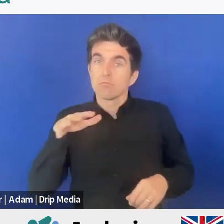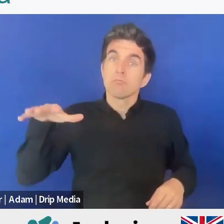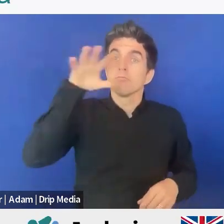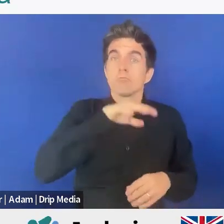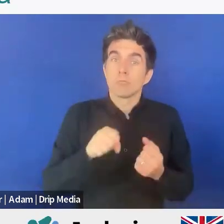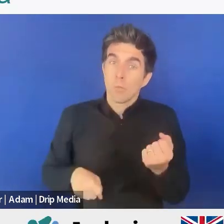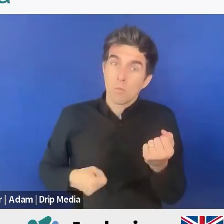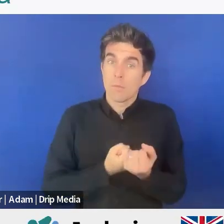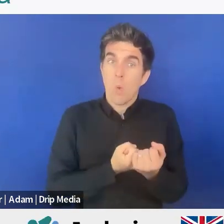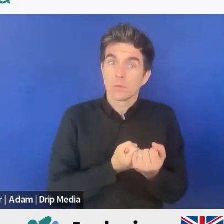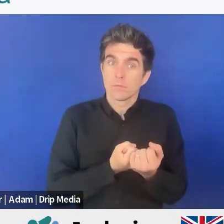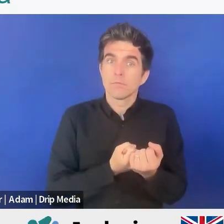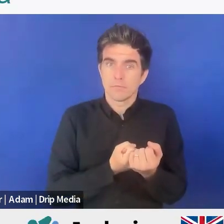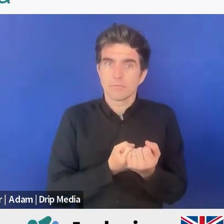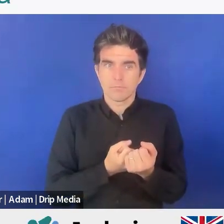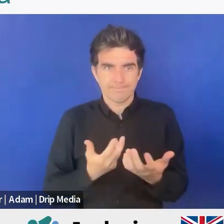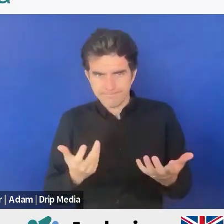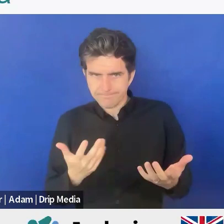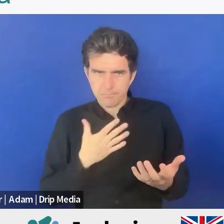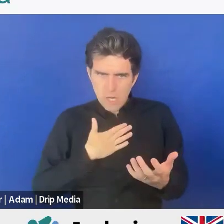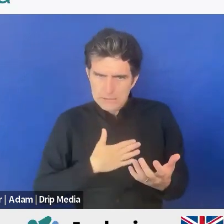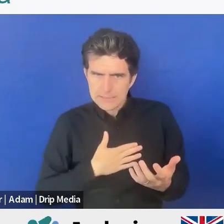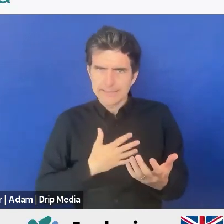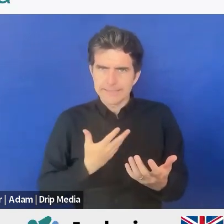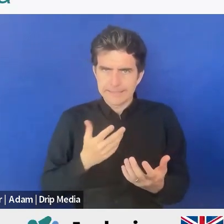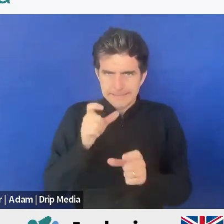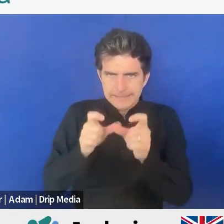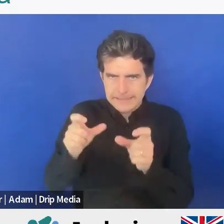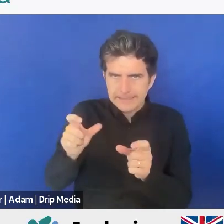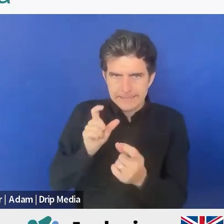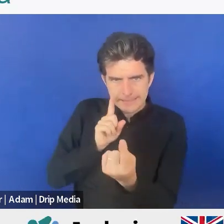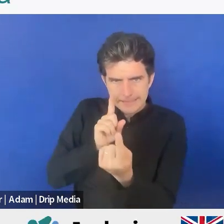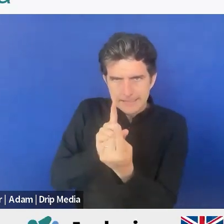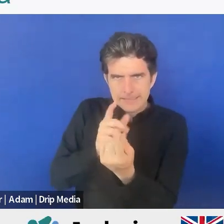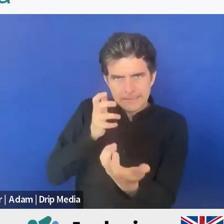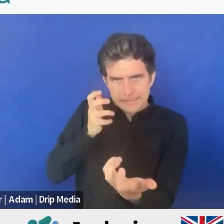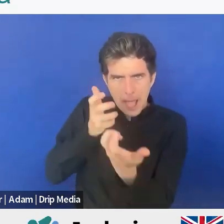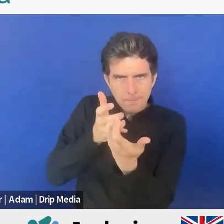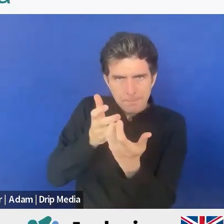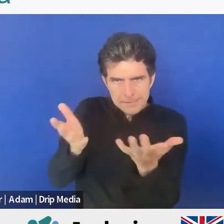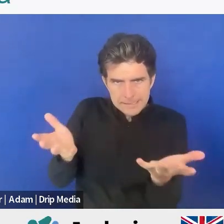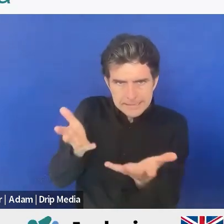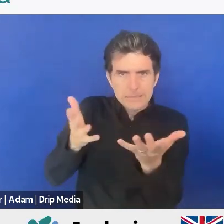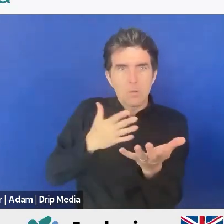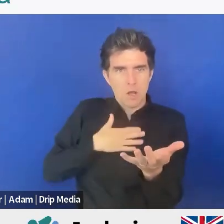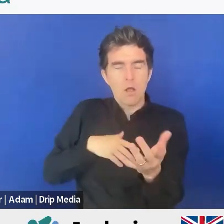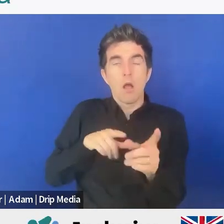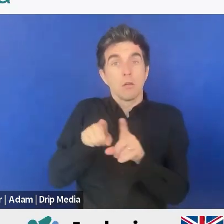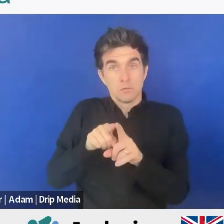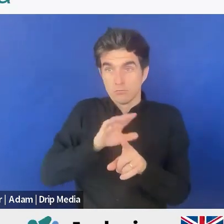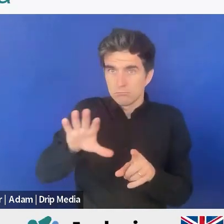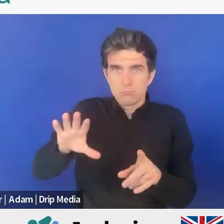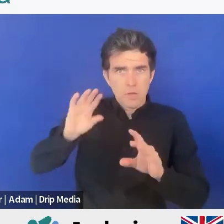meet their needs, both on an individual level but also their educational needs. What was, I think,